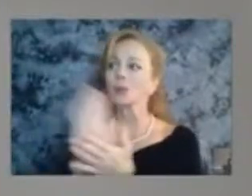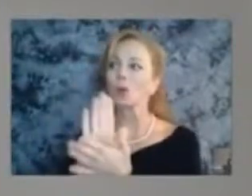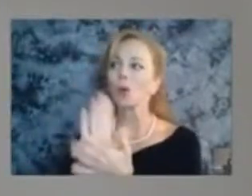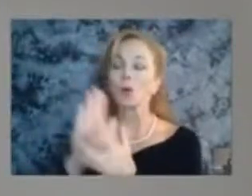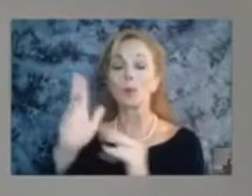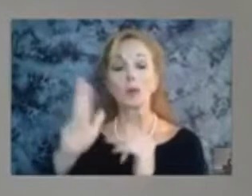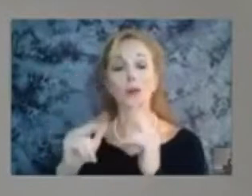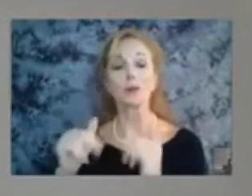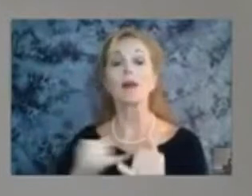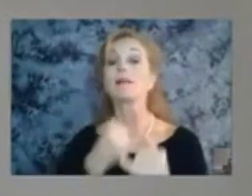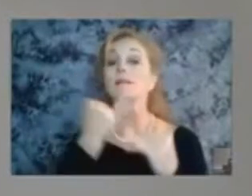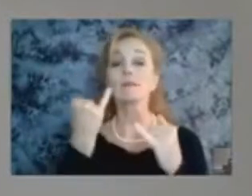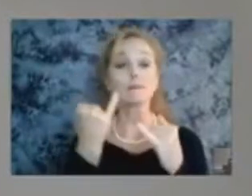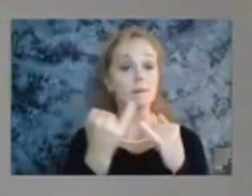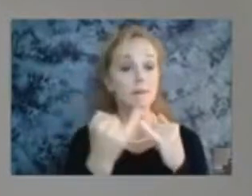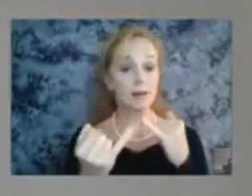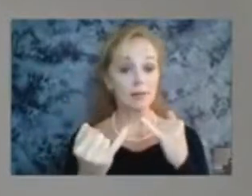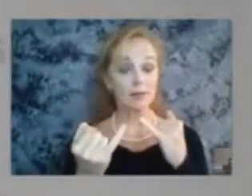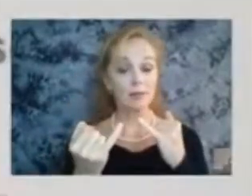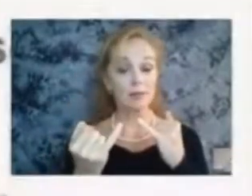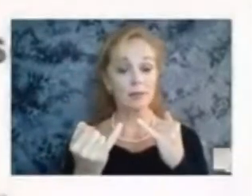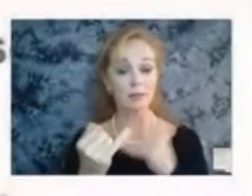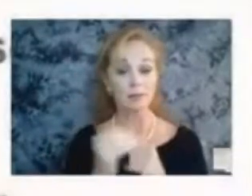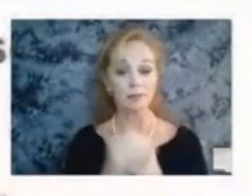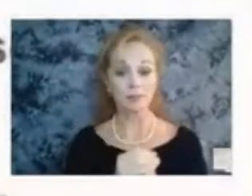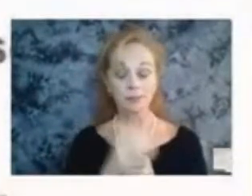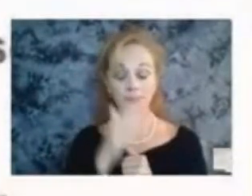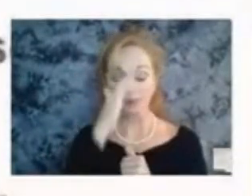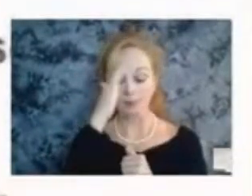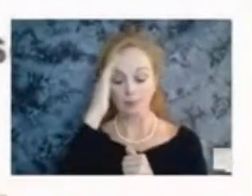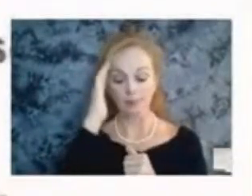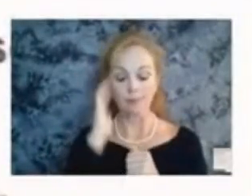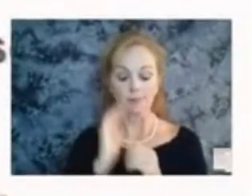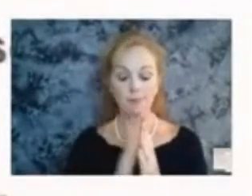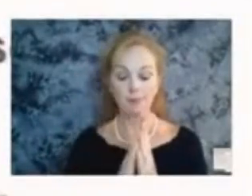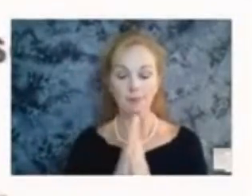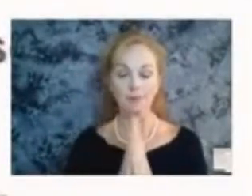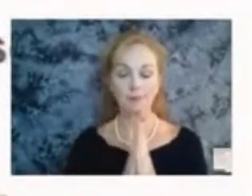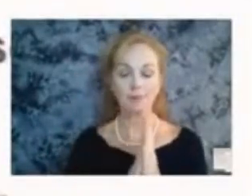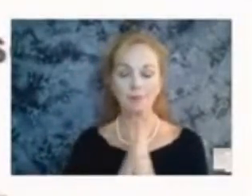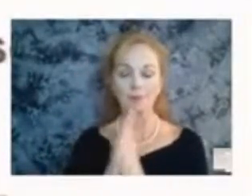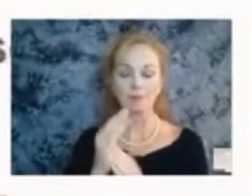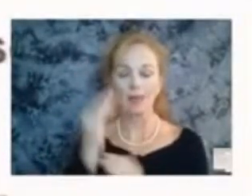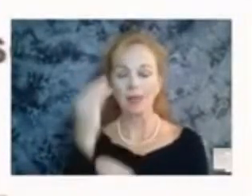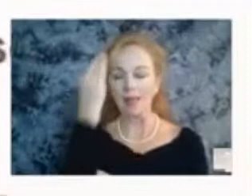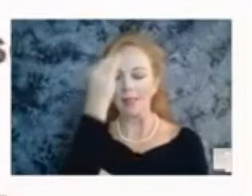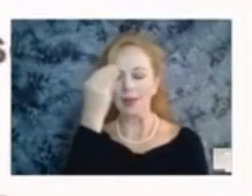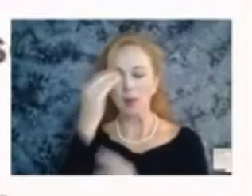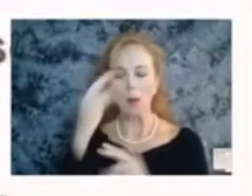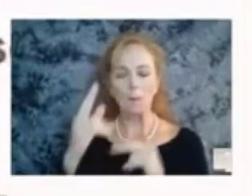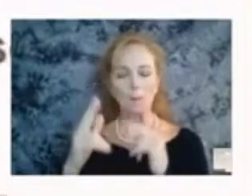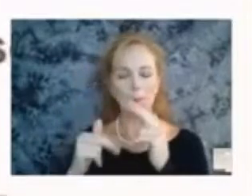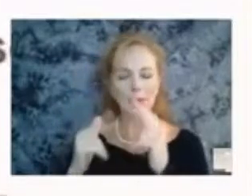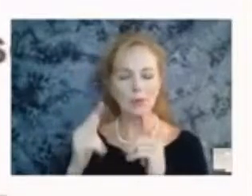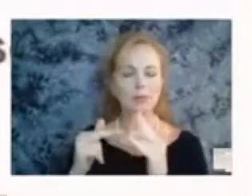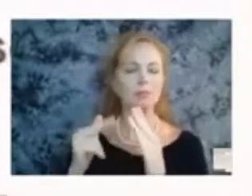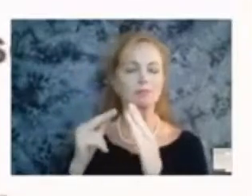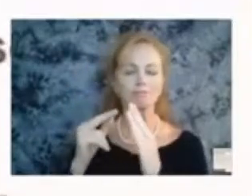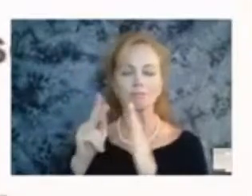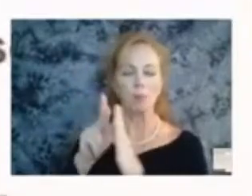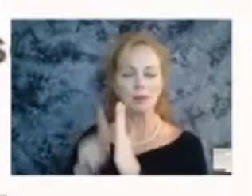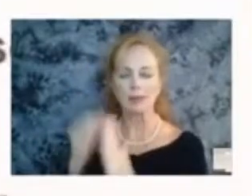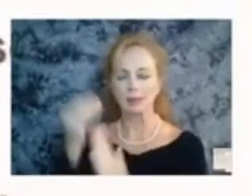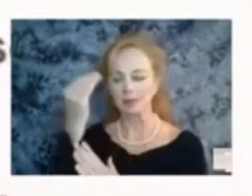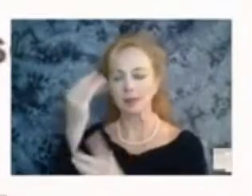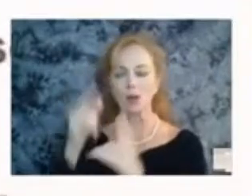Finally, being a building principal still in my head, when I think about this work, I think about some critical things. One is